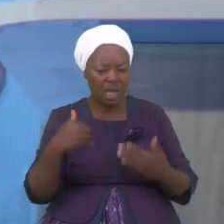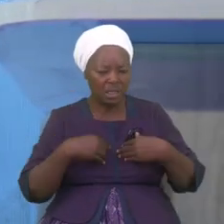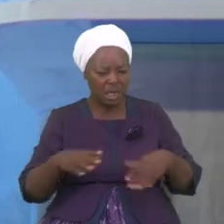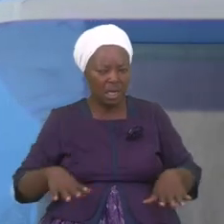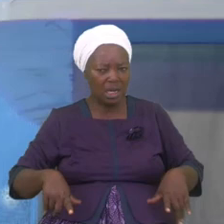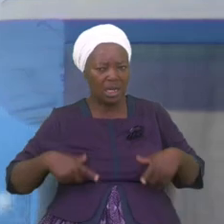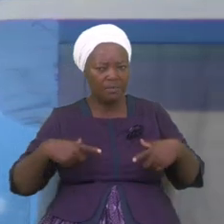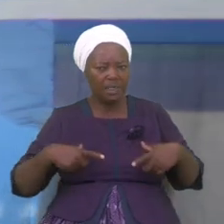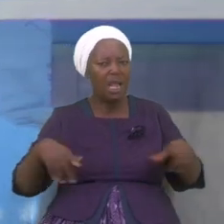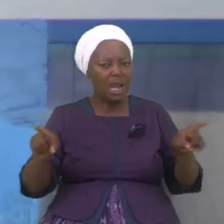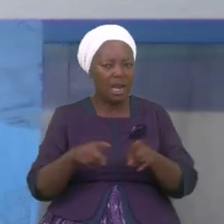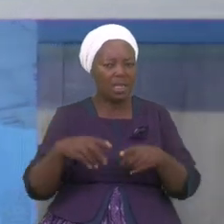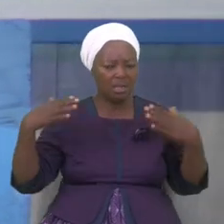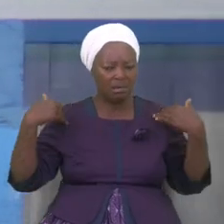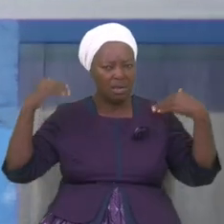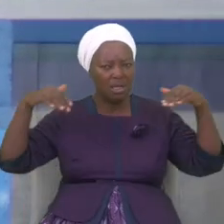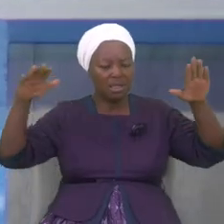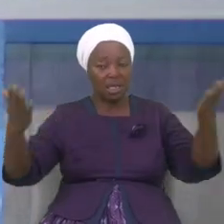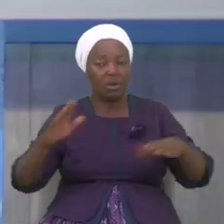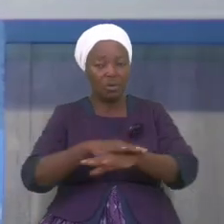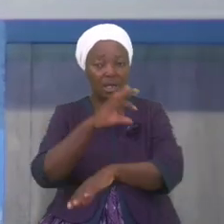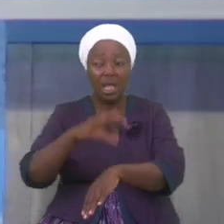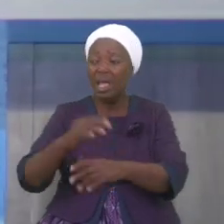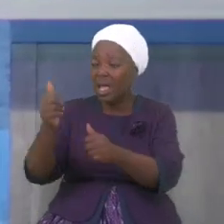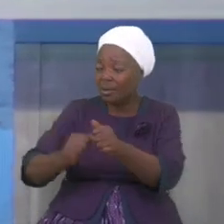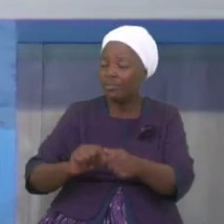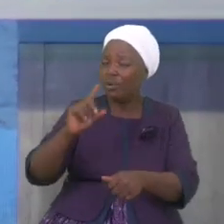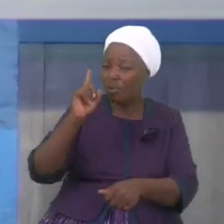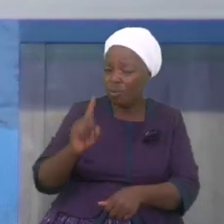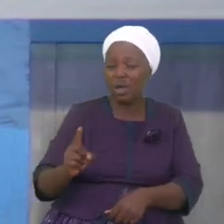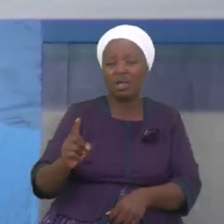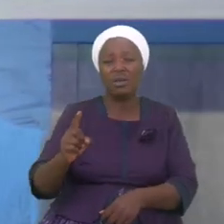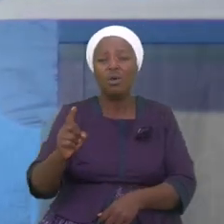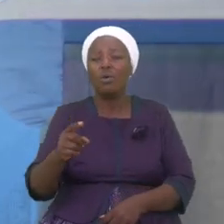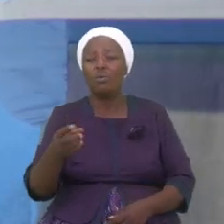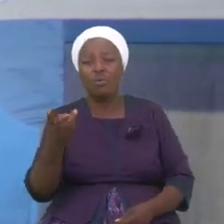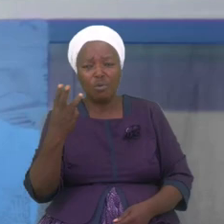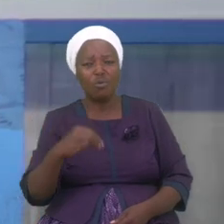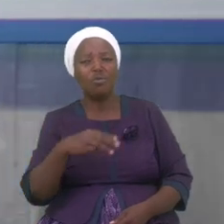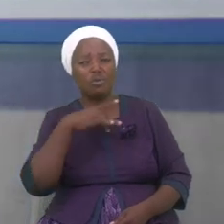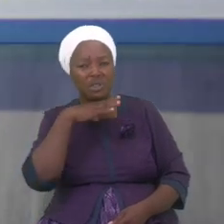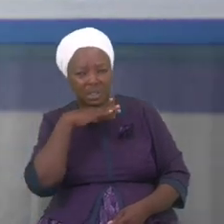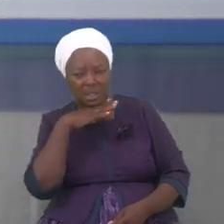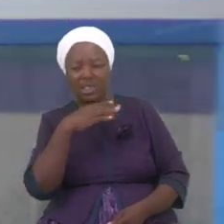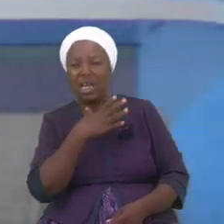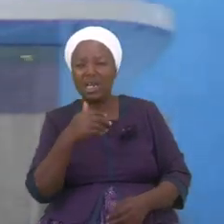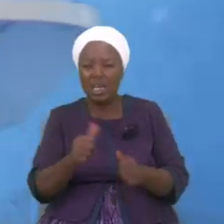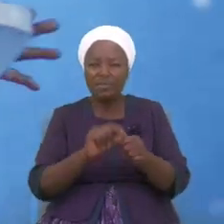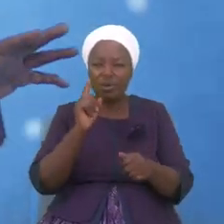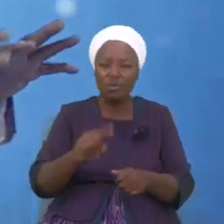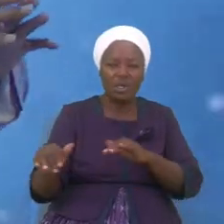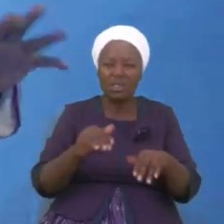earth. Everybody did evil. Everybody was corrupt. Everybody did dirty things.